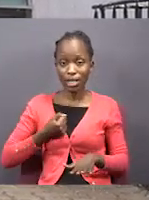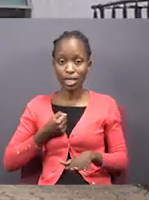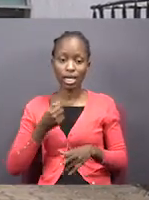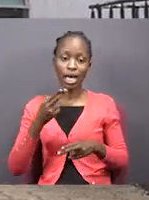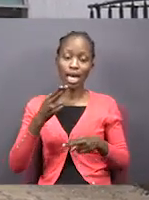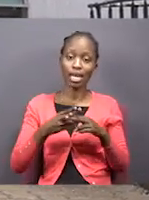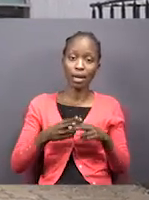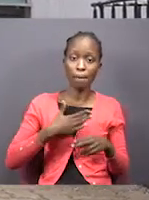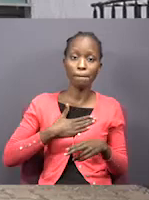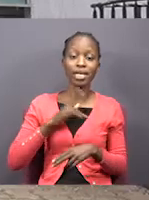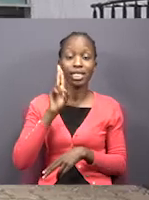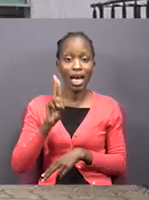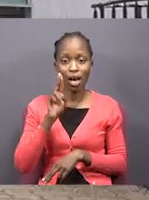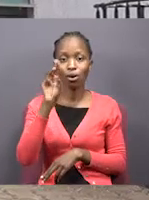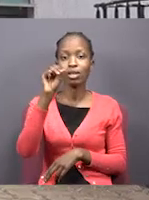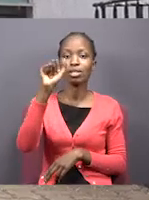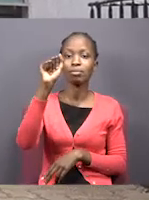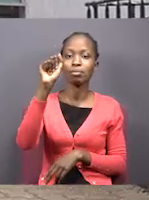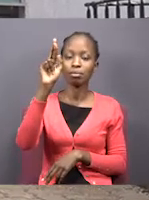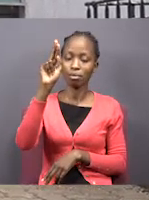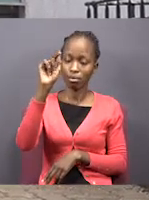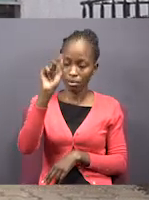cool, all right? So